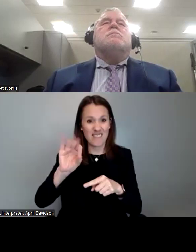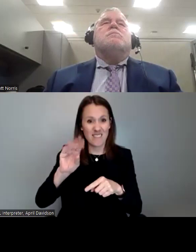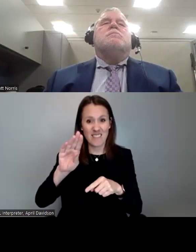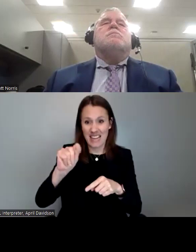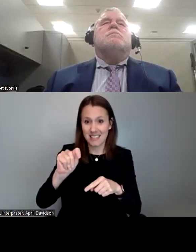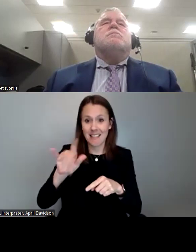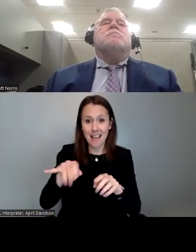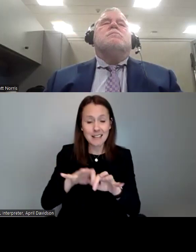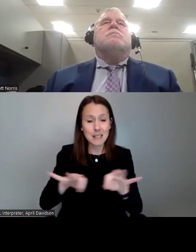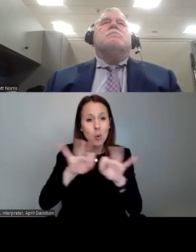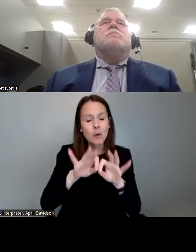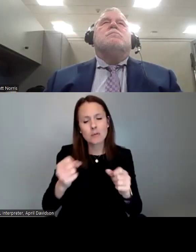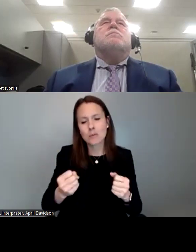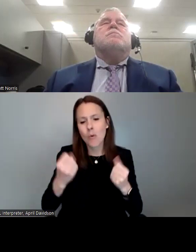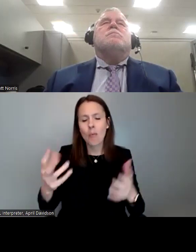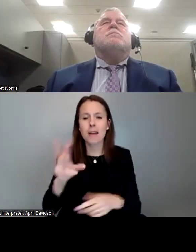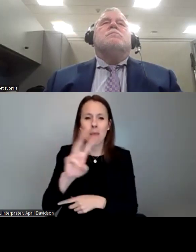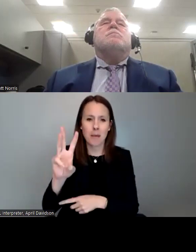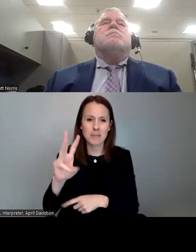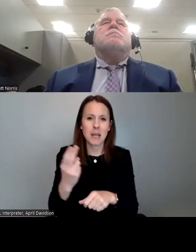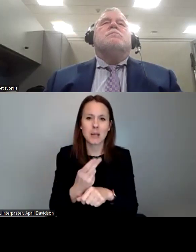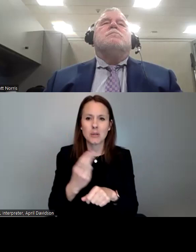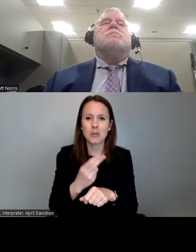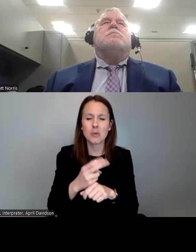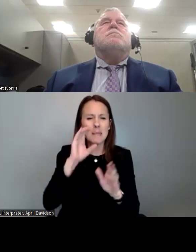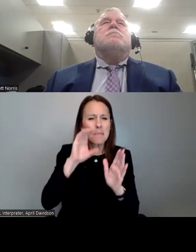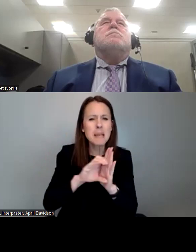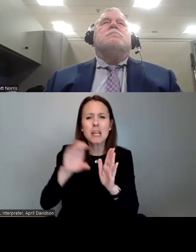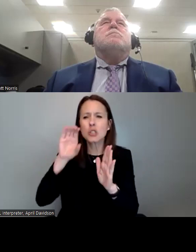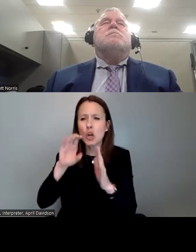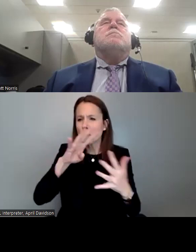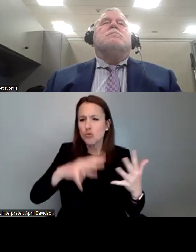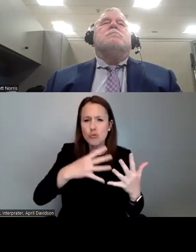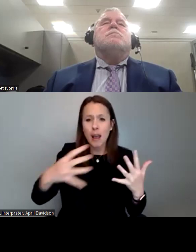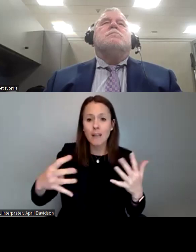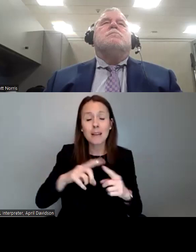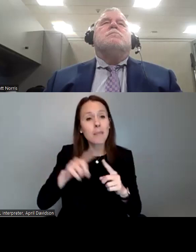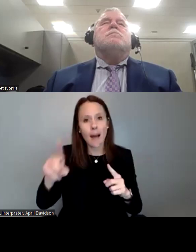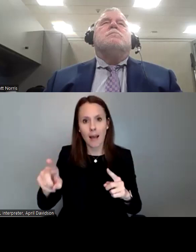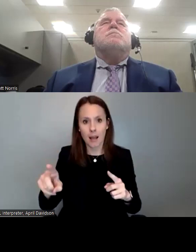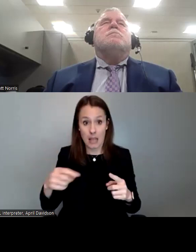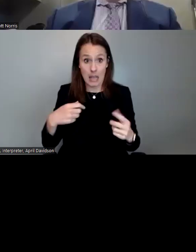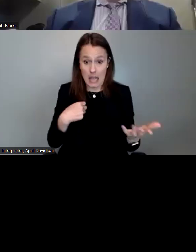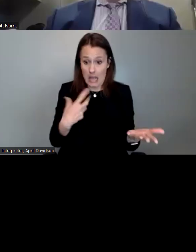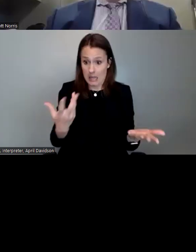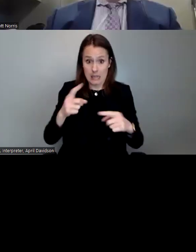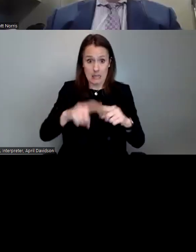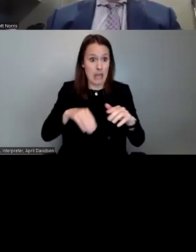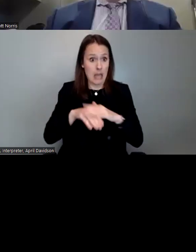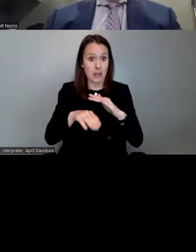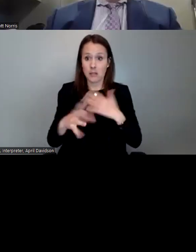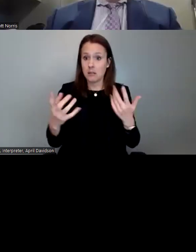so many websites out there that uses a bunch of images and graphics. Well, that means absolutely nothing to me if that isn't